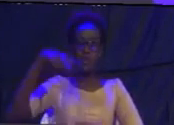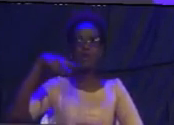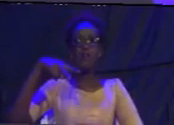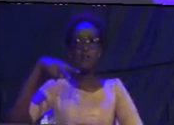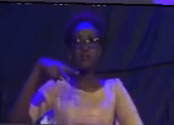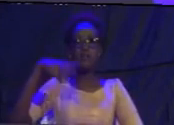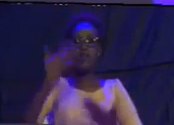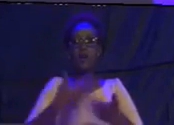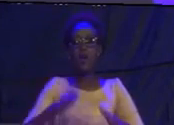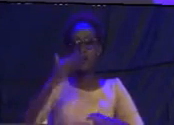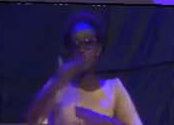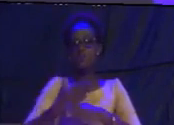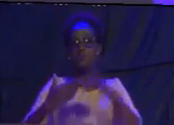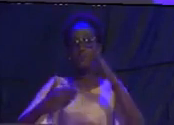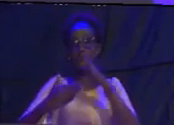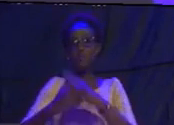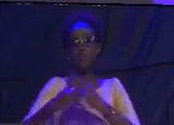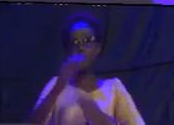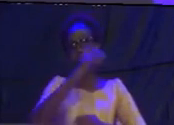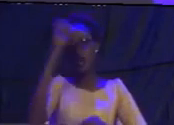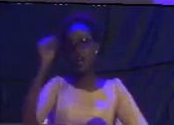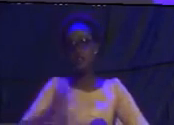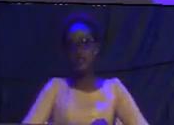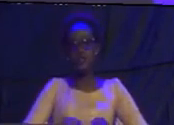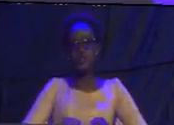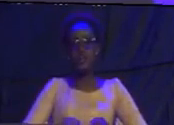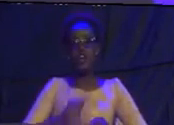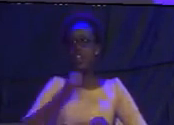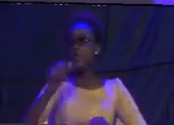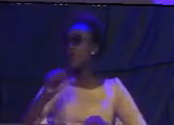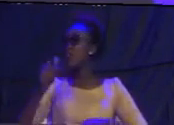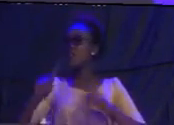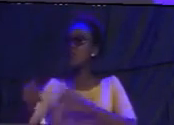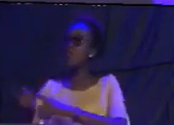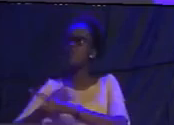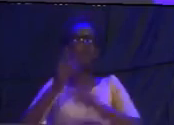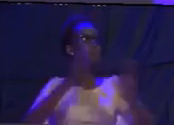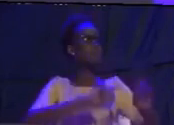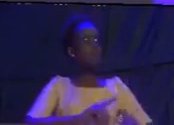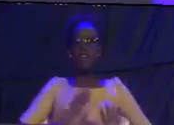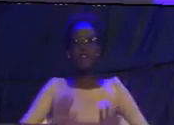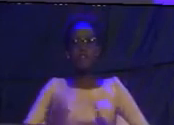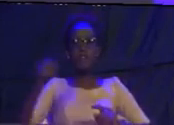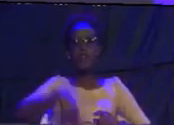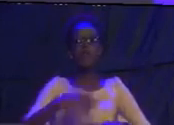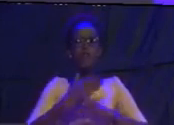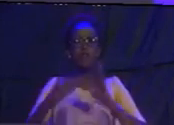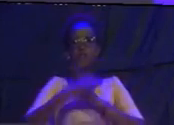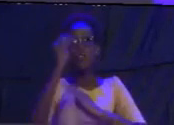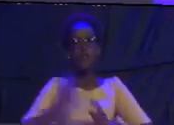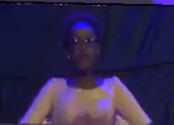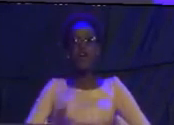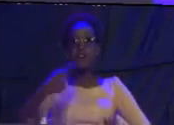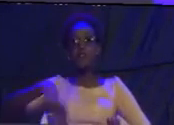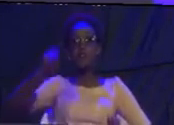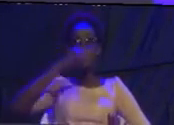arise and build this continent. There are no others who are going to come and build it.